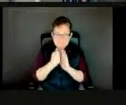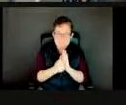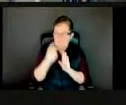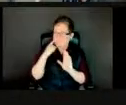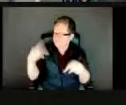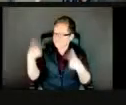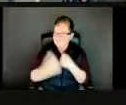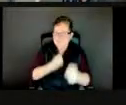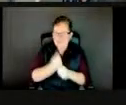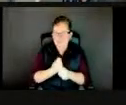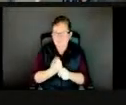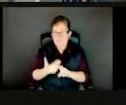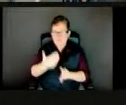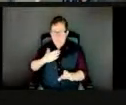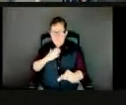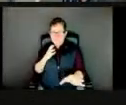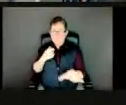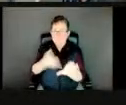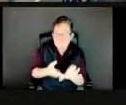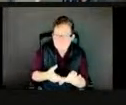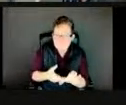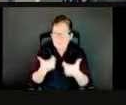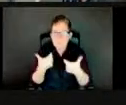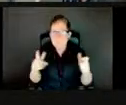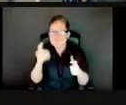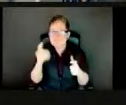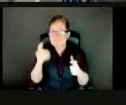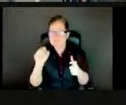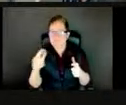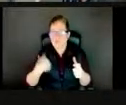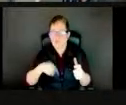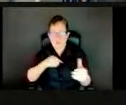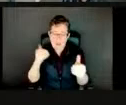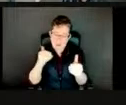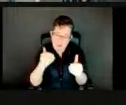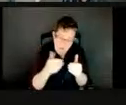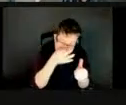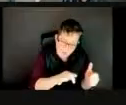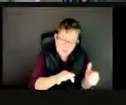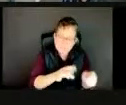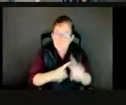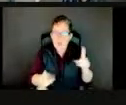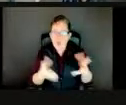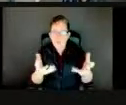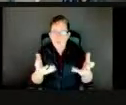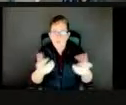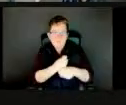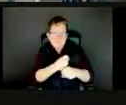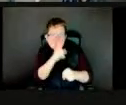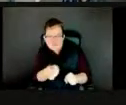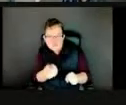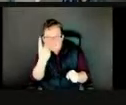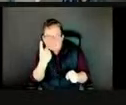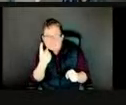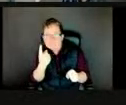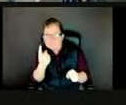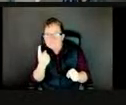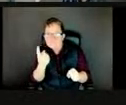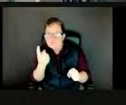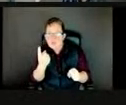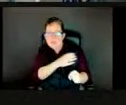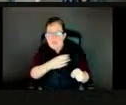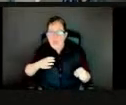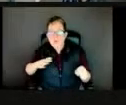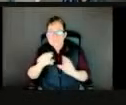prior to my term. So it's a big deal that we're getting so close. I just want to make sure that our fellow, you know, the county and the